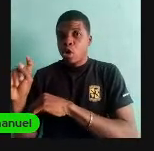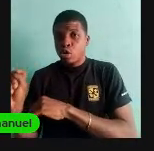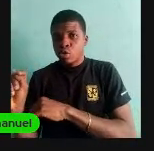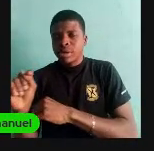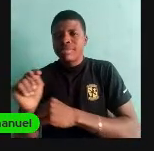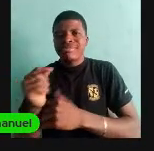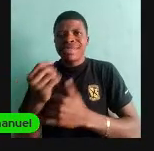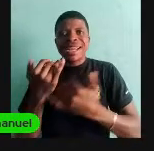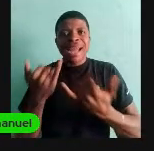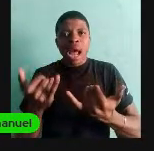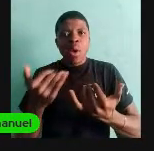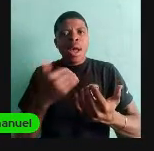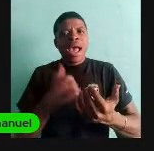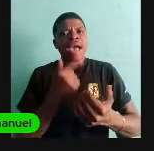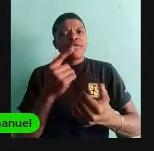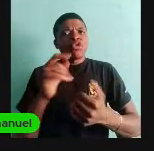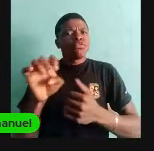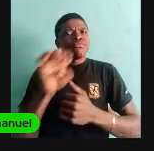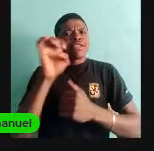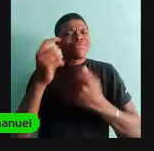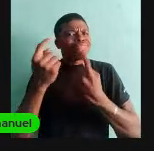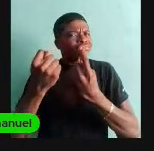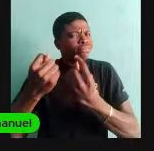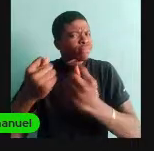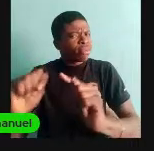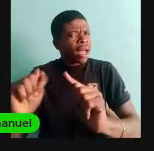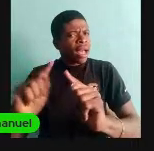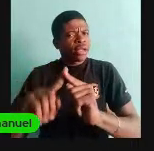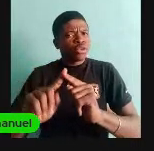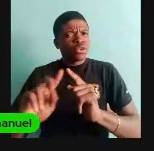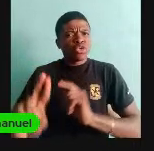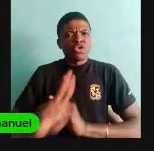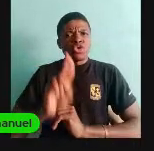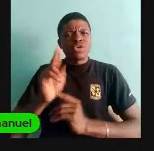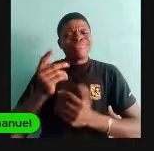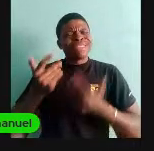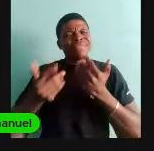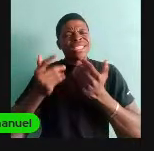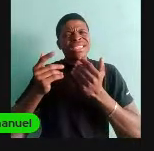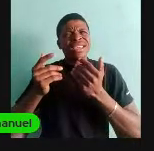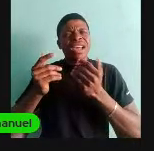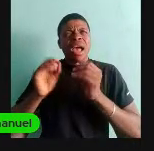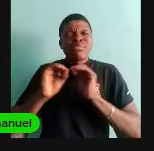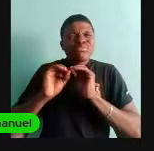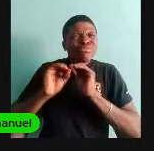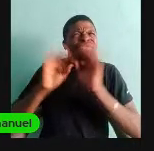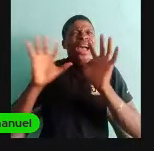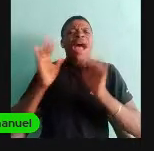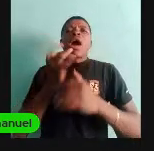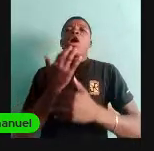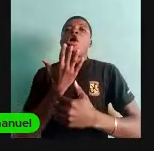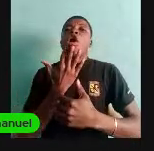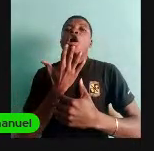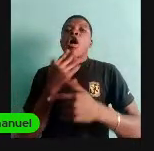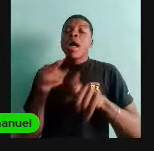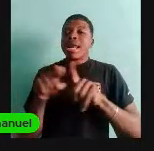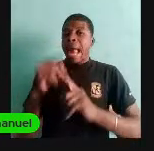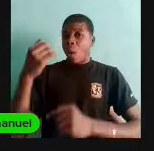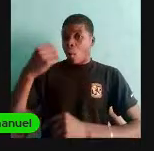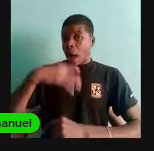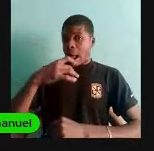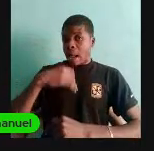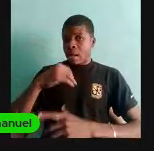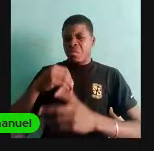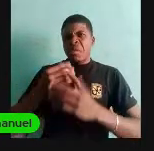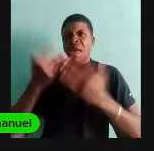Jesus? Have you ever tried to use bright colors like white and dark colors like blue